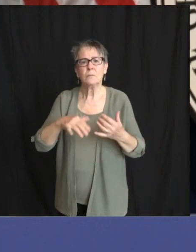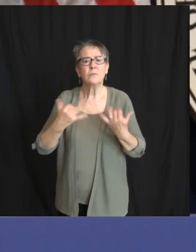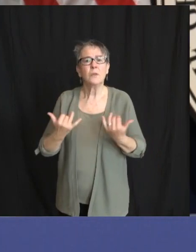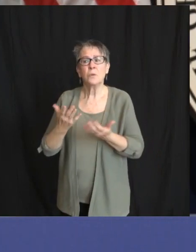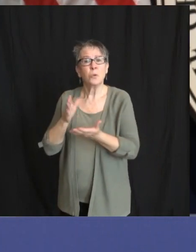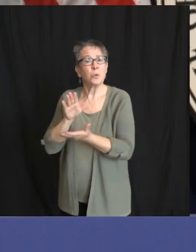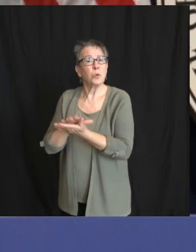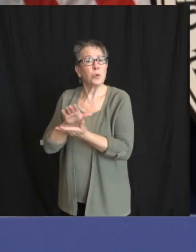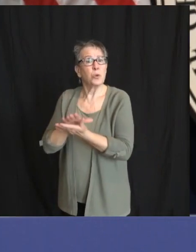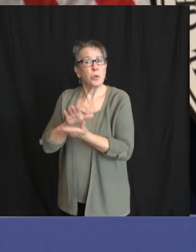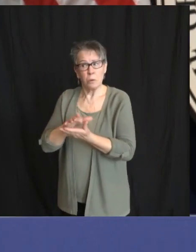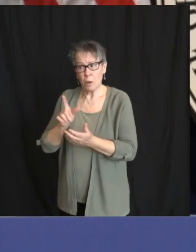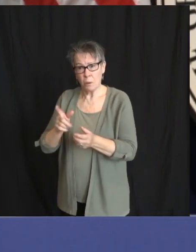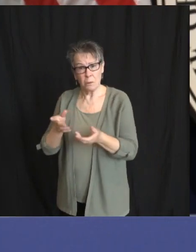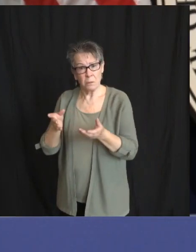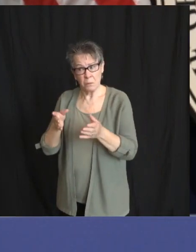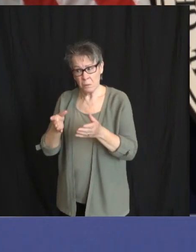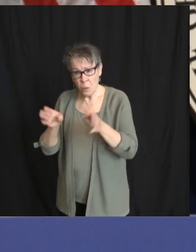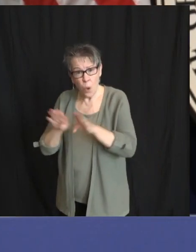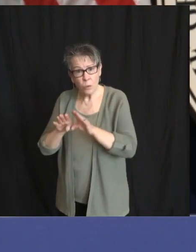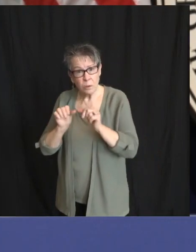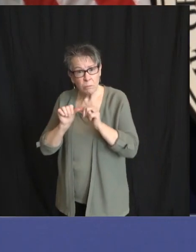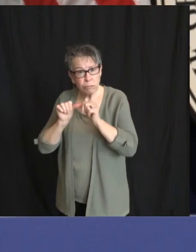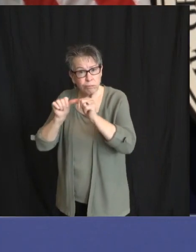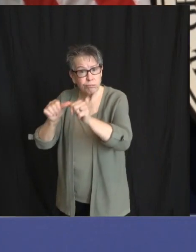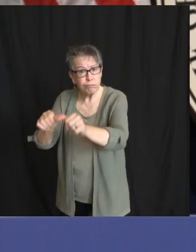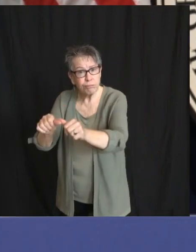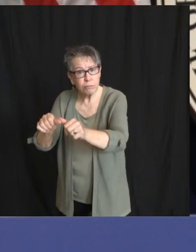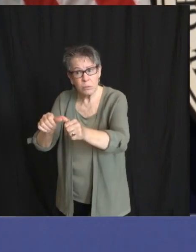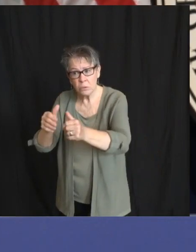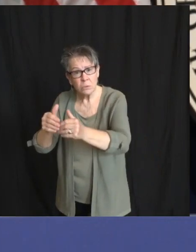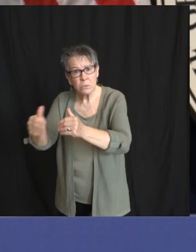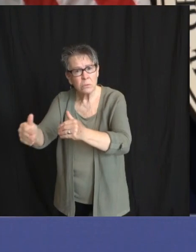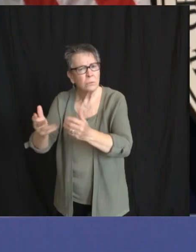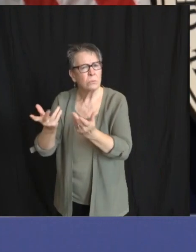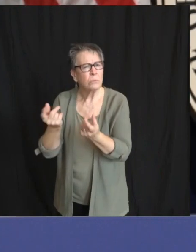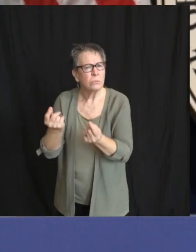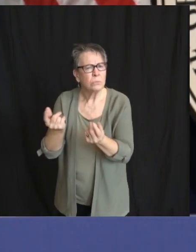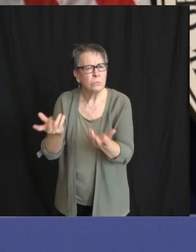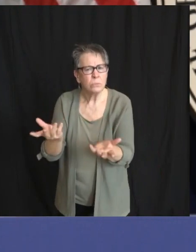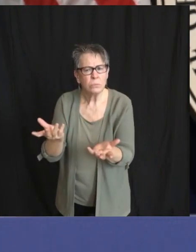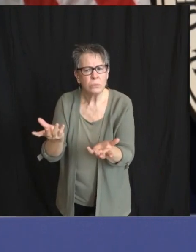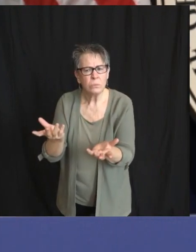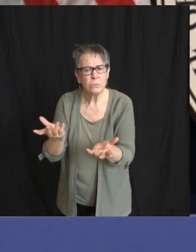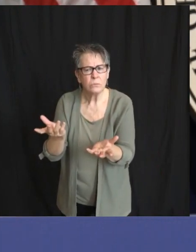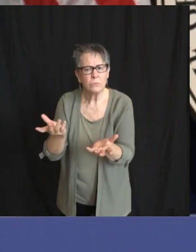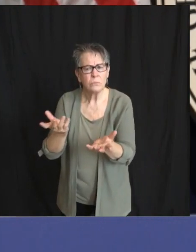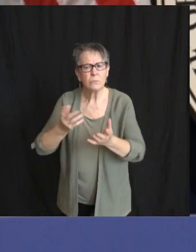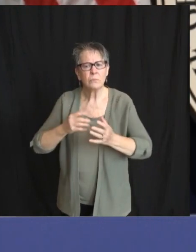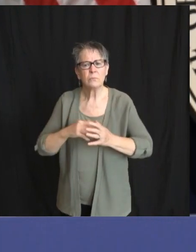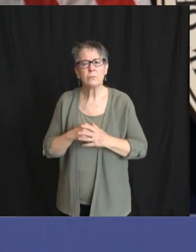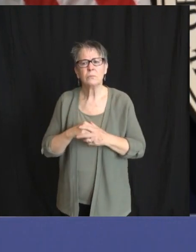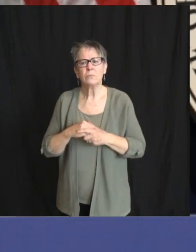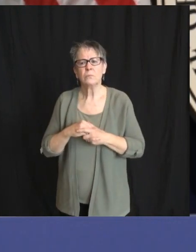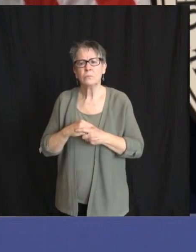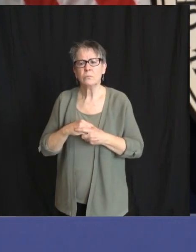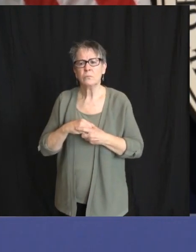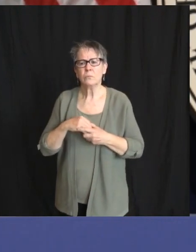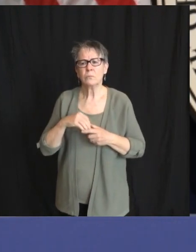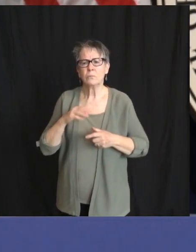Board of Education had planned to meet in person tonight, but recently decided to meet virtually. Is that a signal to you that you're concerned